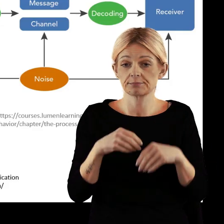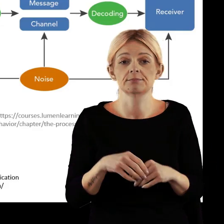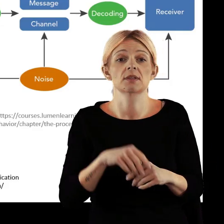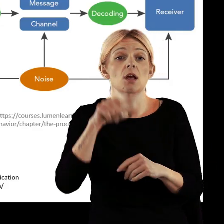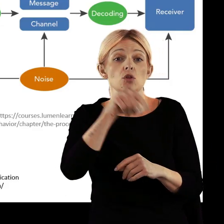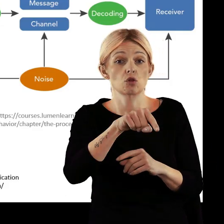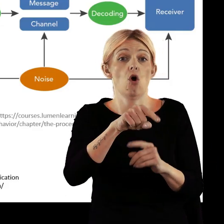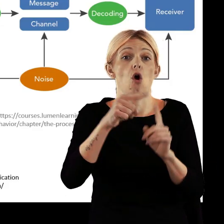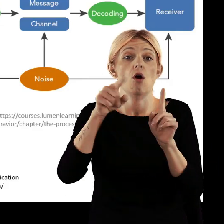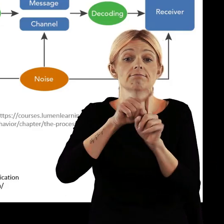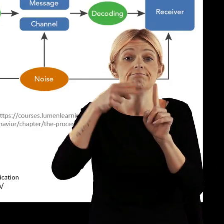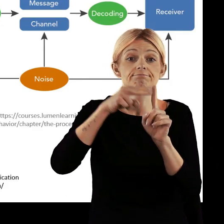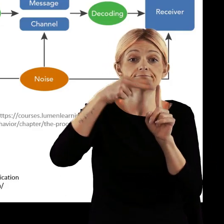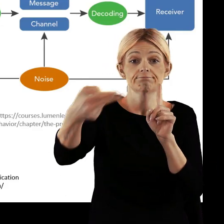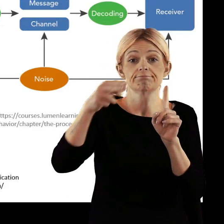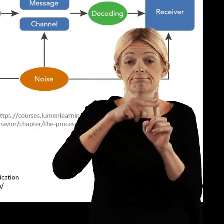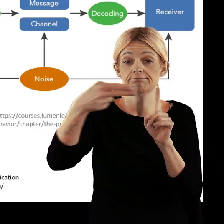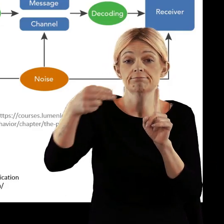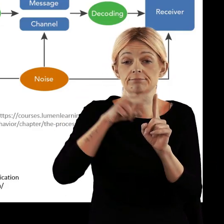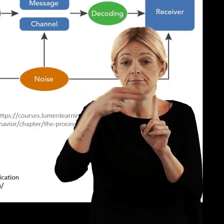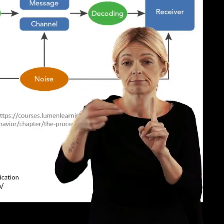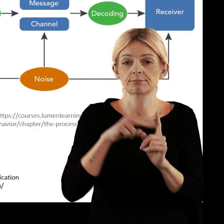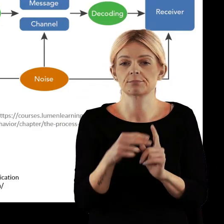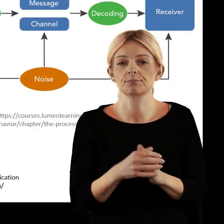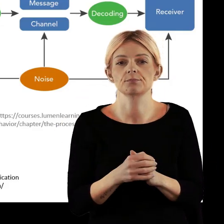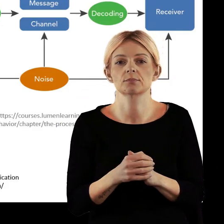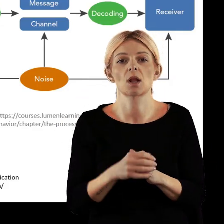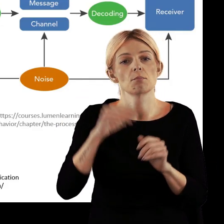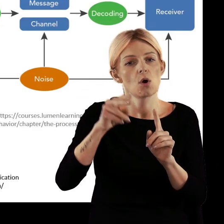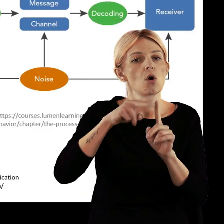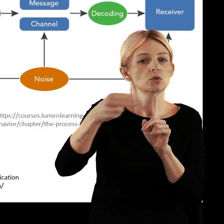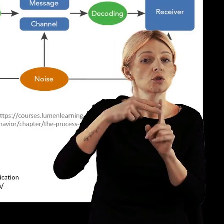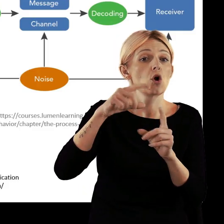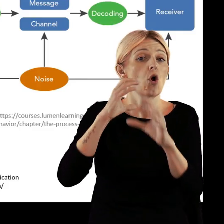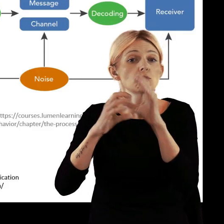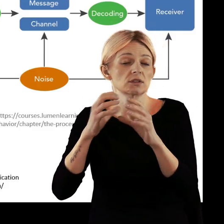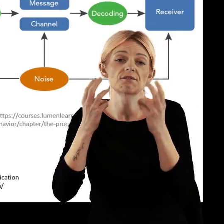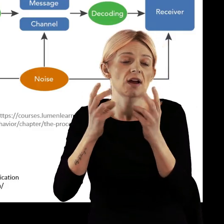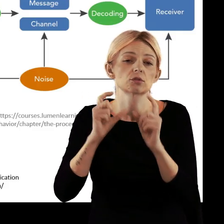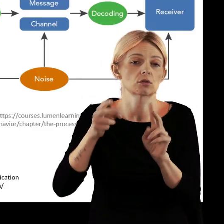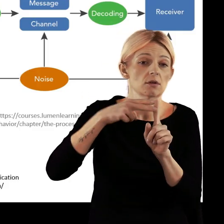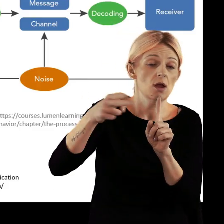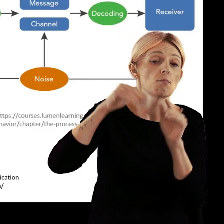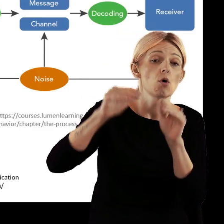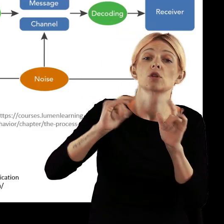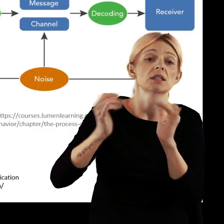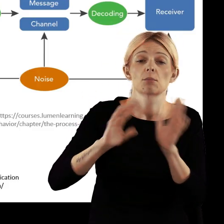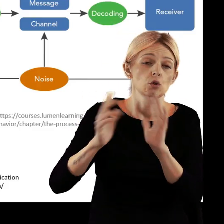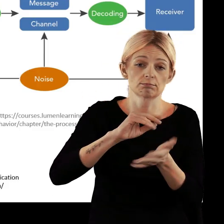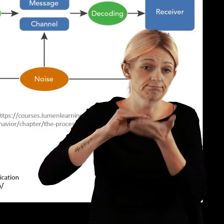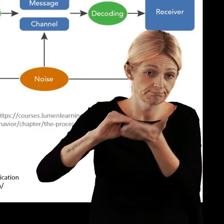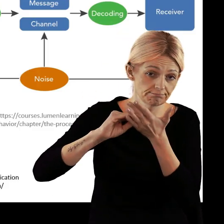important in the communication process. It can be a written or oral channel. What happens in the communication